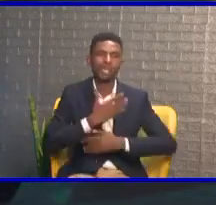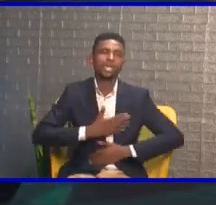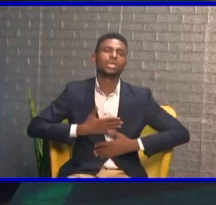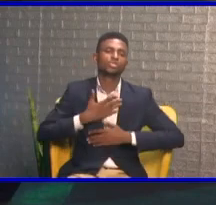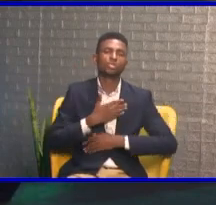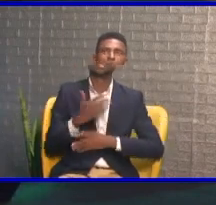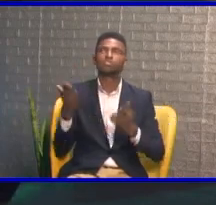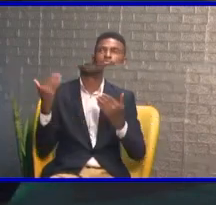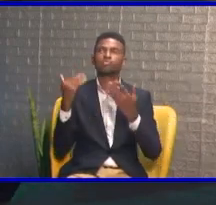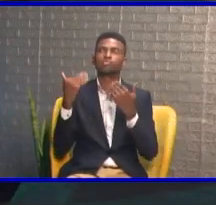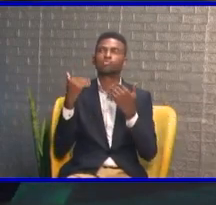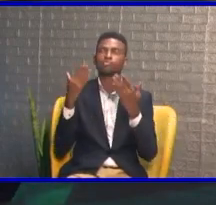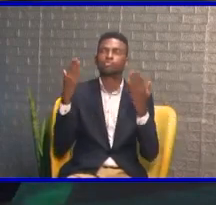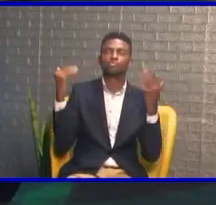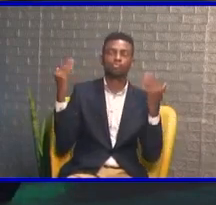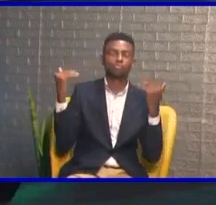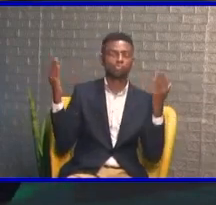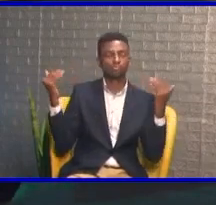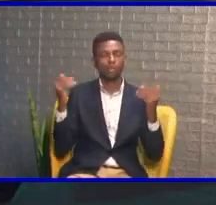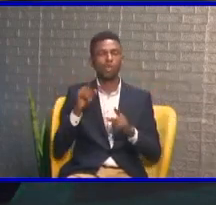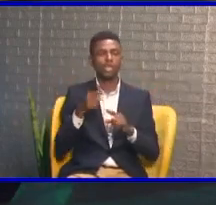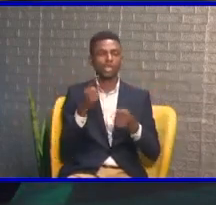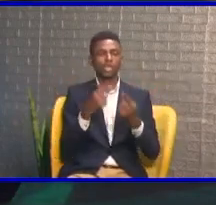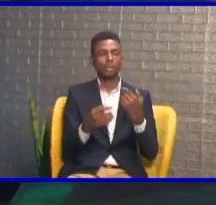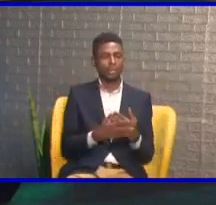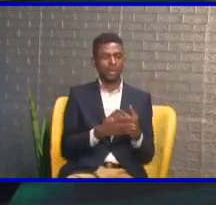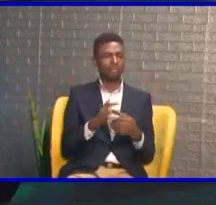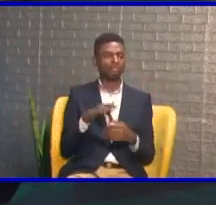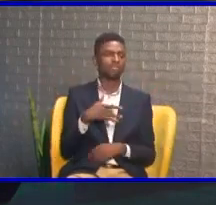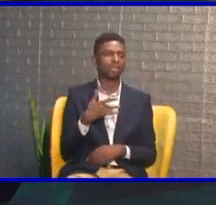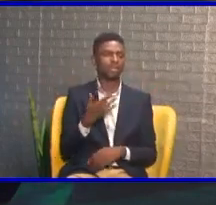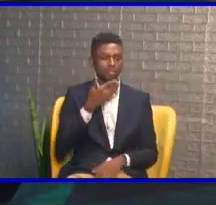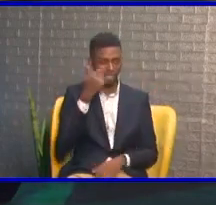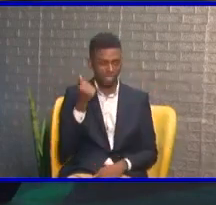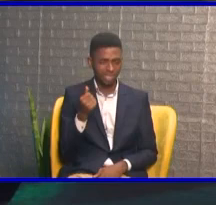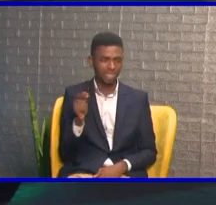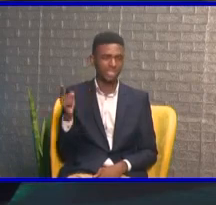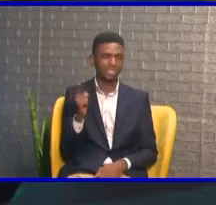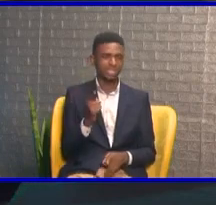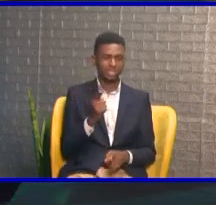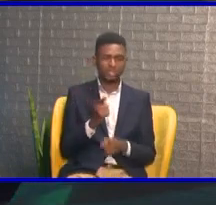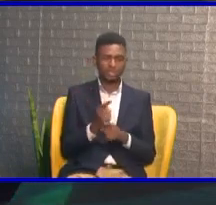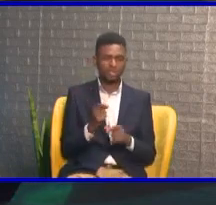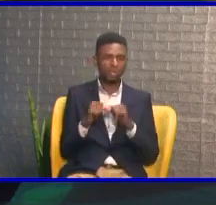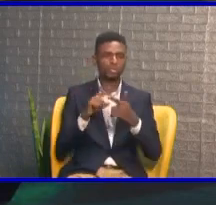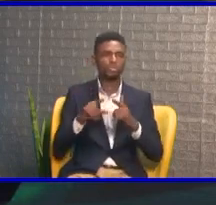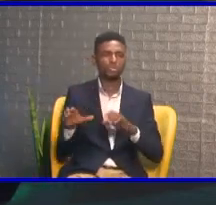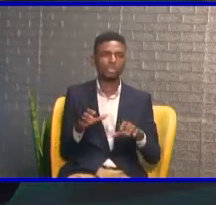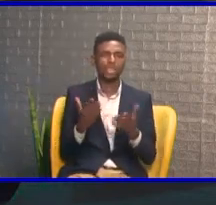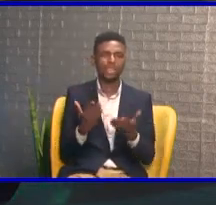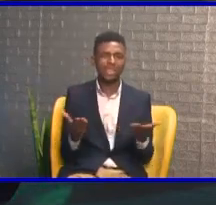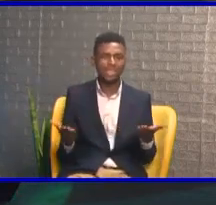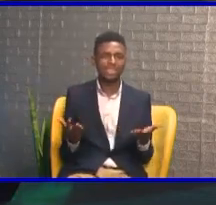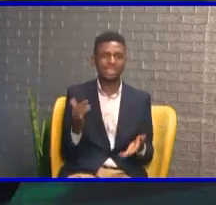breeze. Hallelujah. When I came back, I felt better. And I just kept doing things. Before I knew it, it was